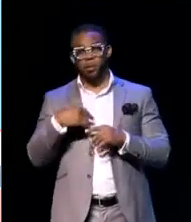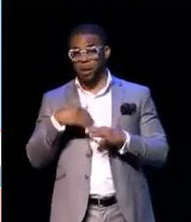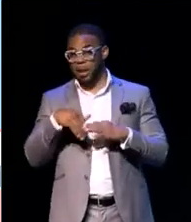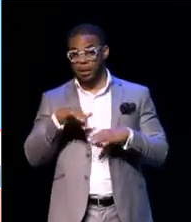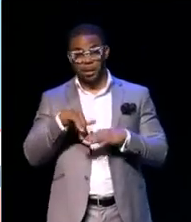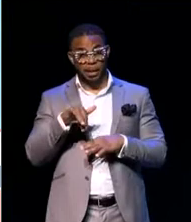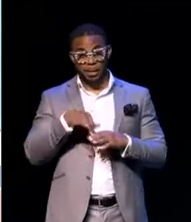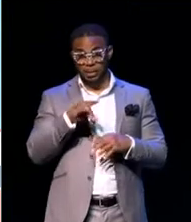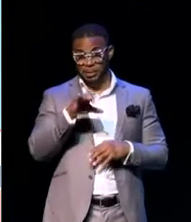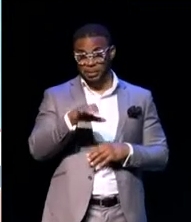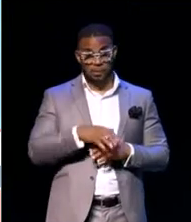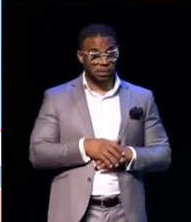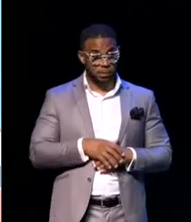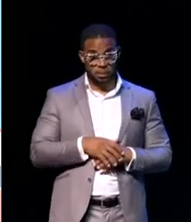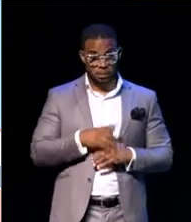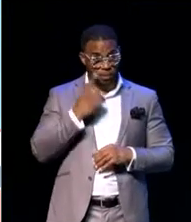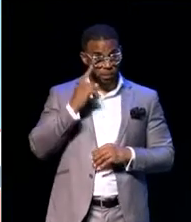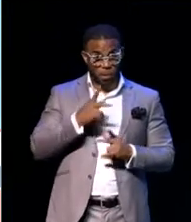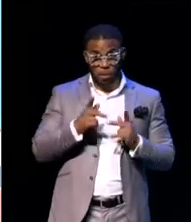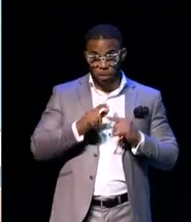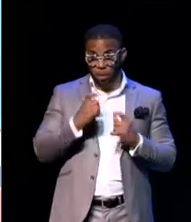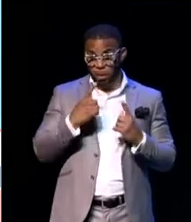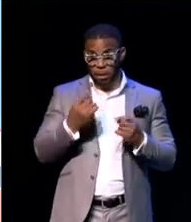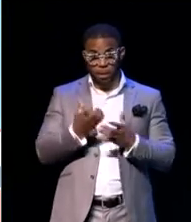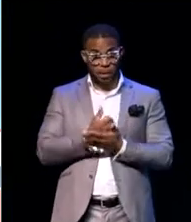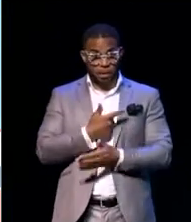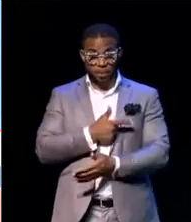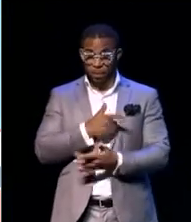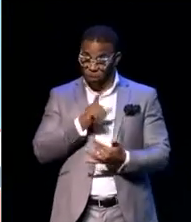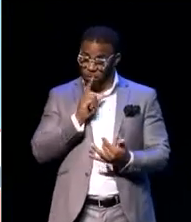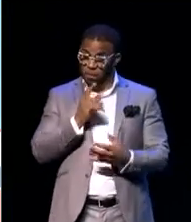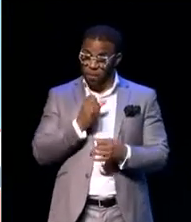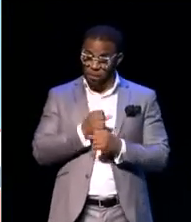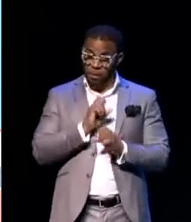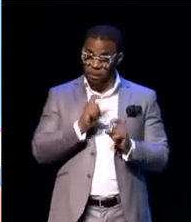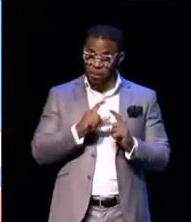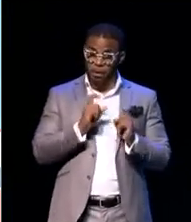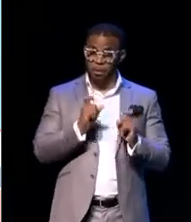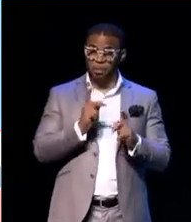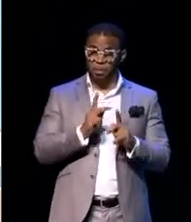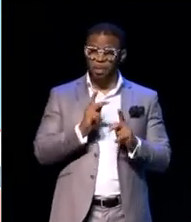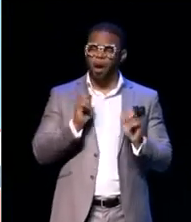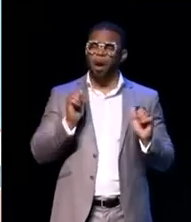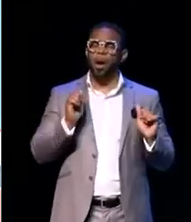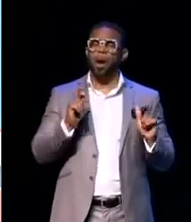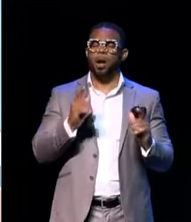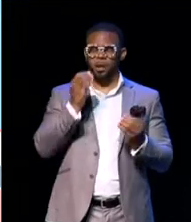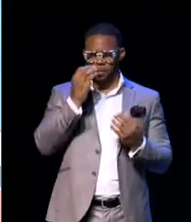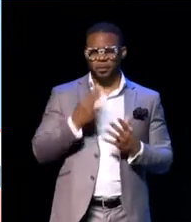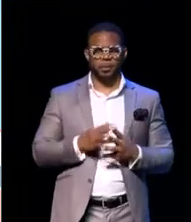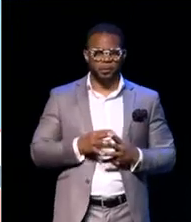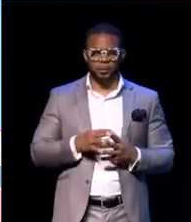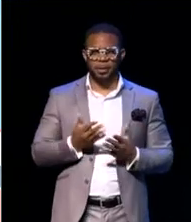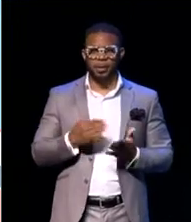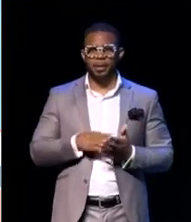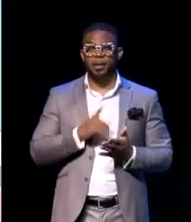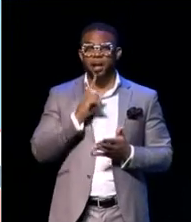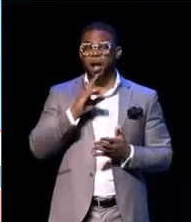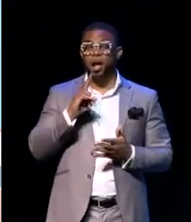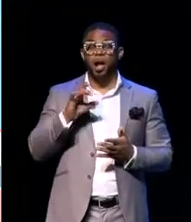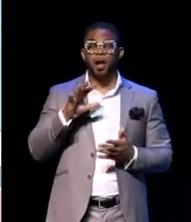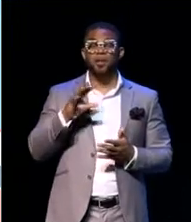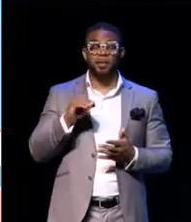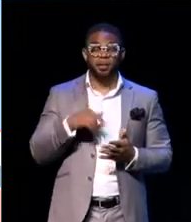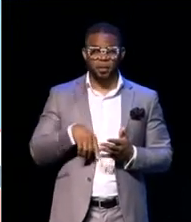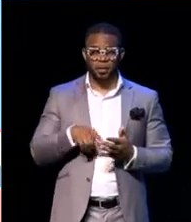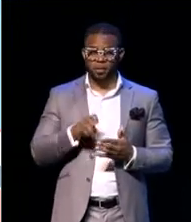than that in D.C. In terms of a place for you to get a vaccine. So they're going to be able to give folks all of that information. And again, there's